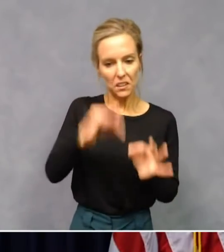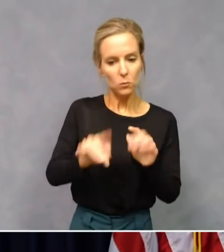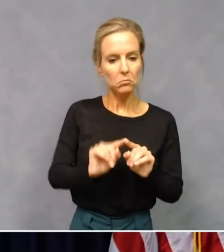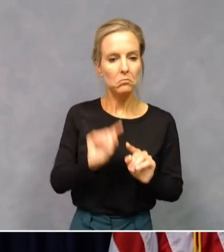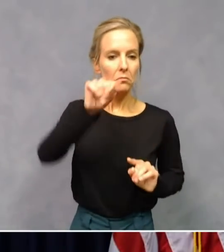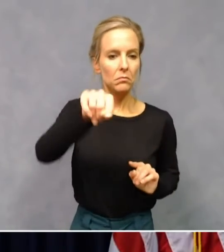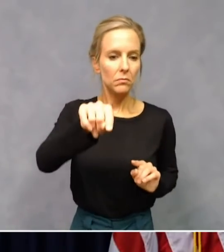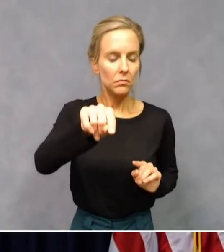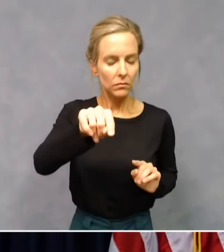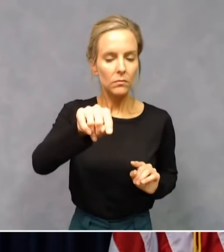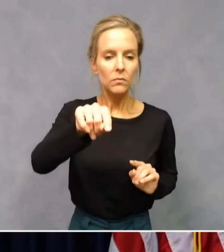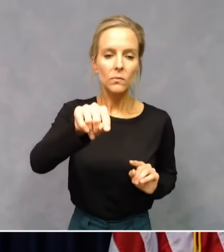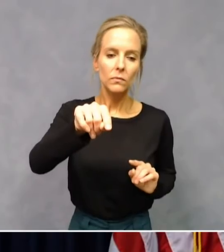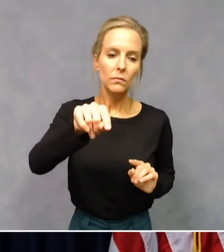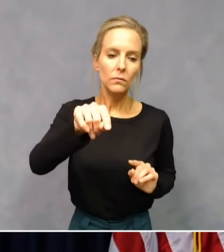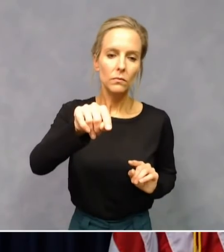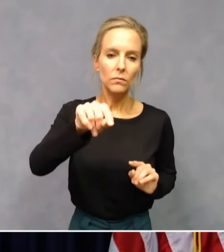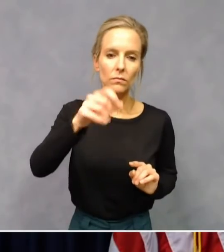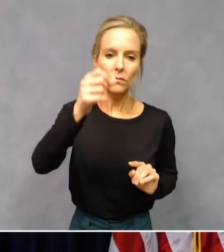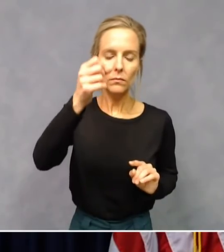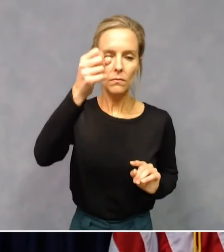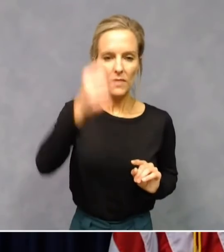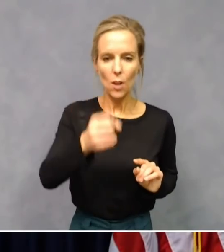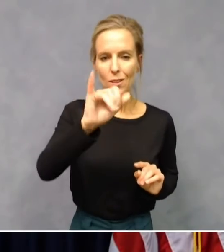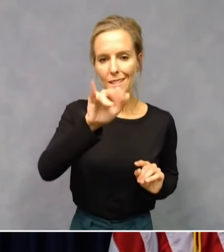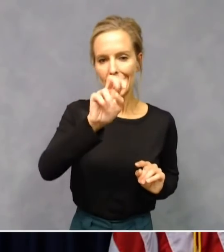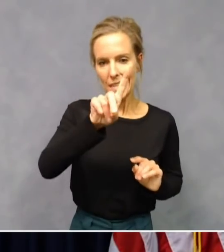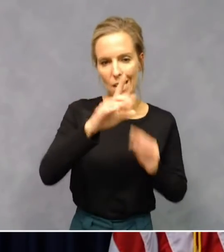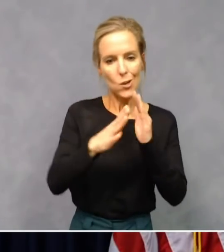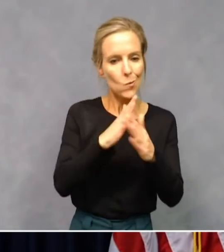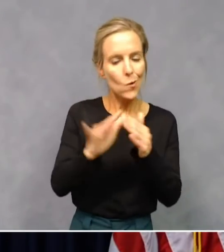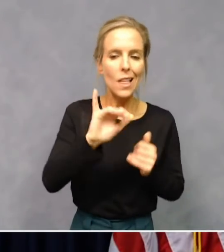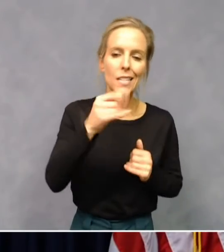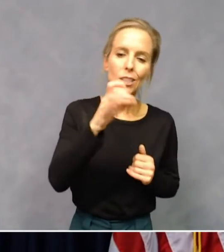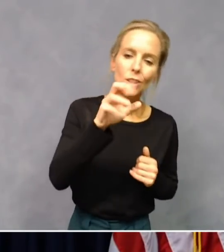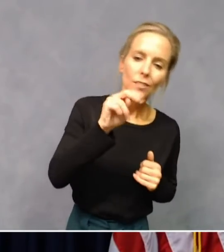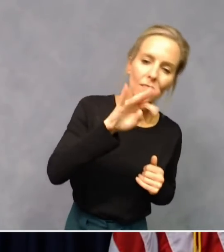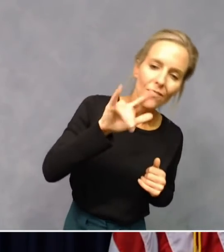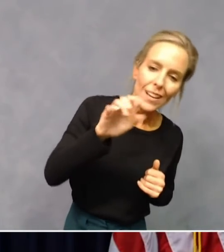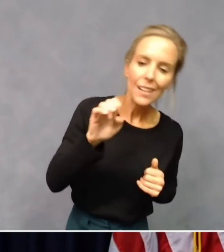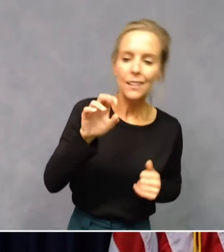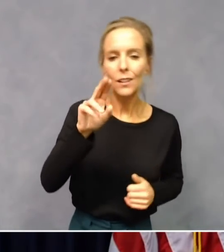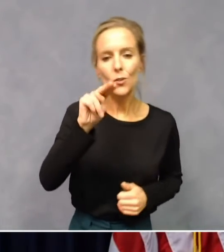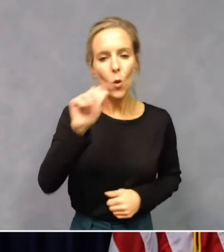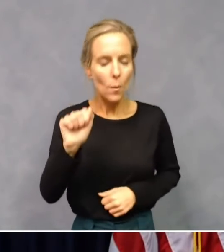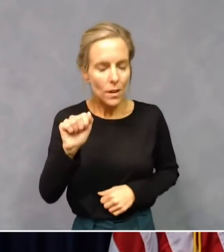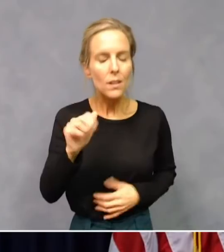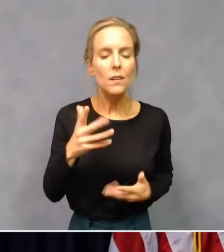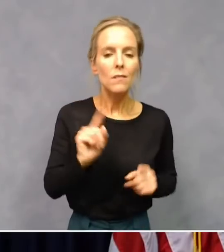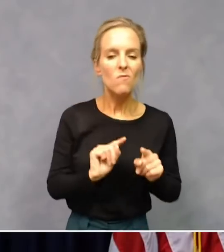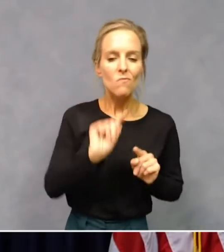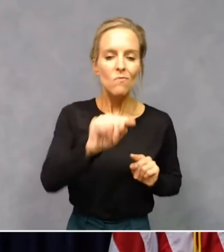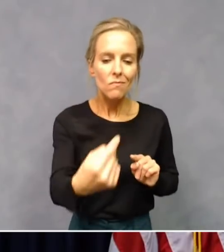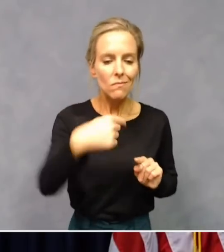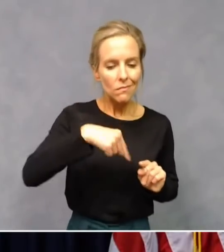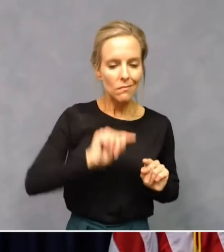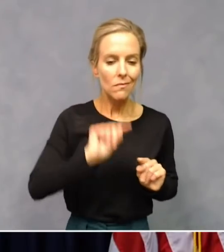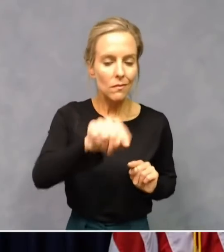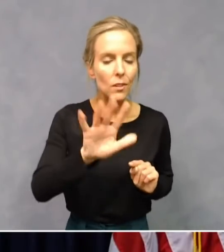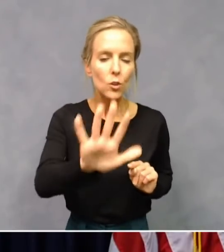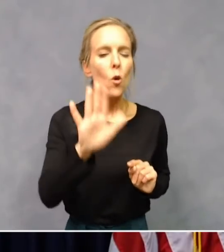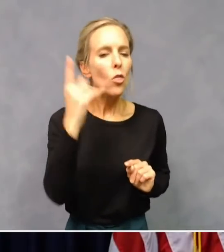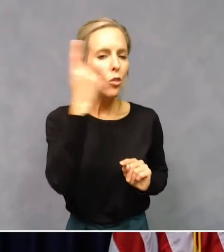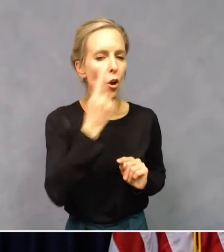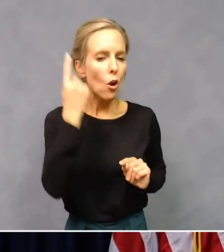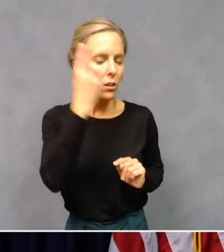to southern Indiana communities like Jeffersonville, New Albany. So I wanted to hear your thoughts on